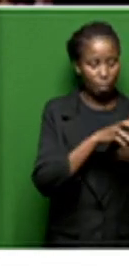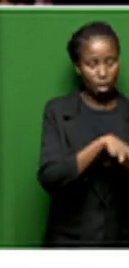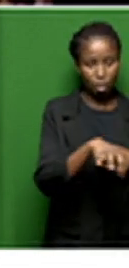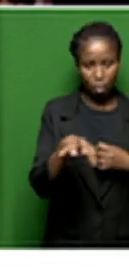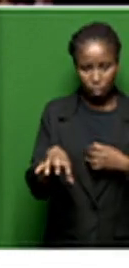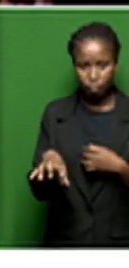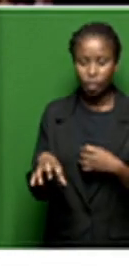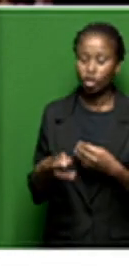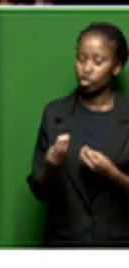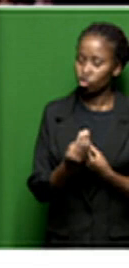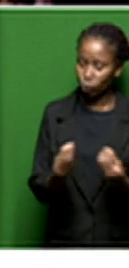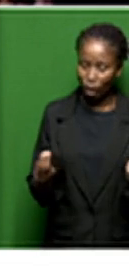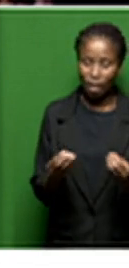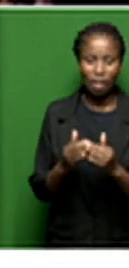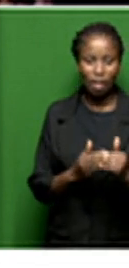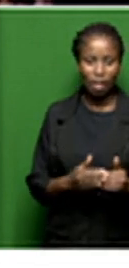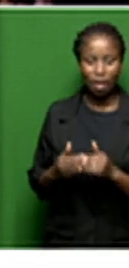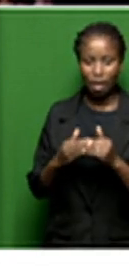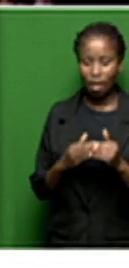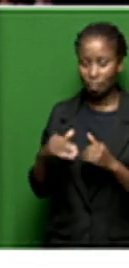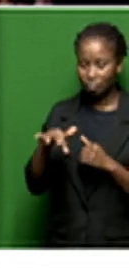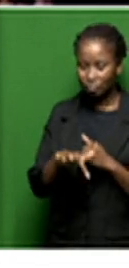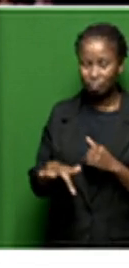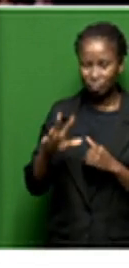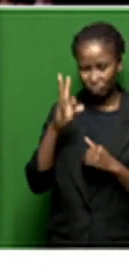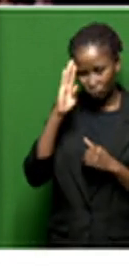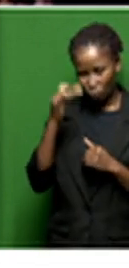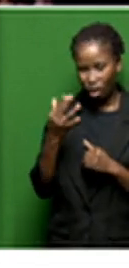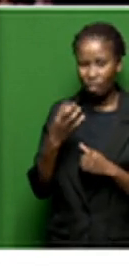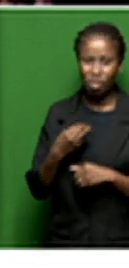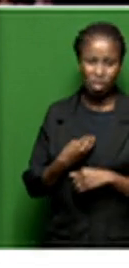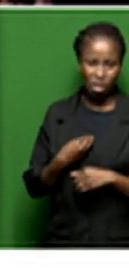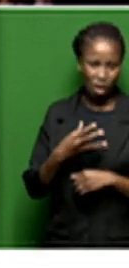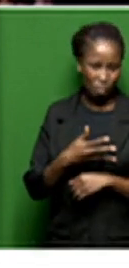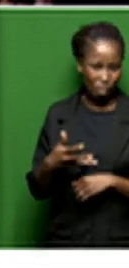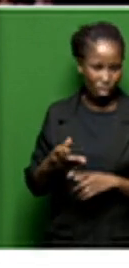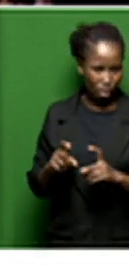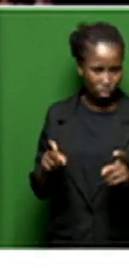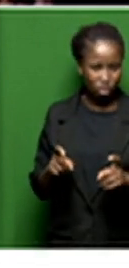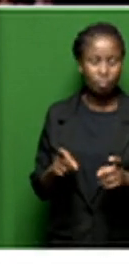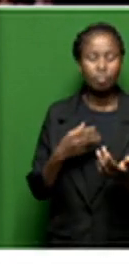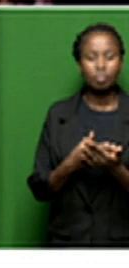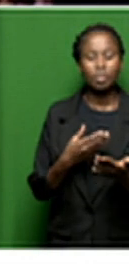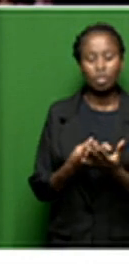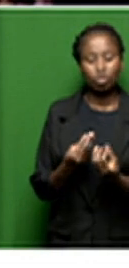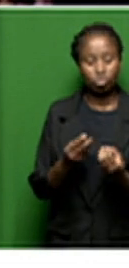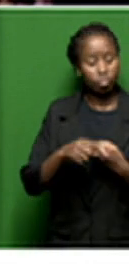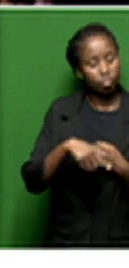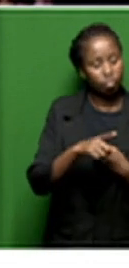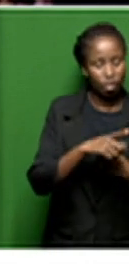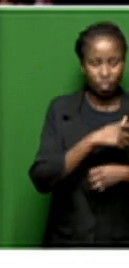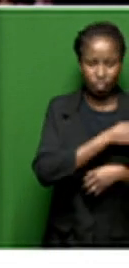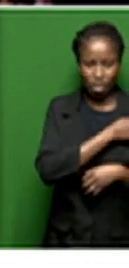childcare facilities available. We know there's lots of single young mothers who need to take their children to the vaccine sites with